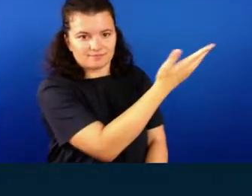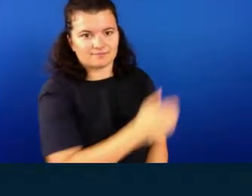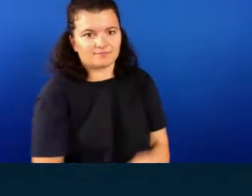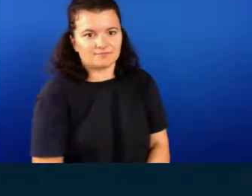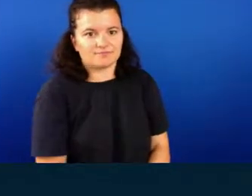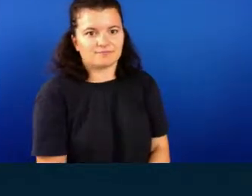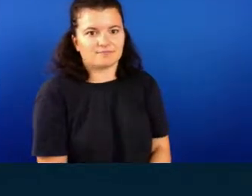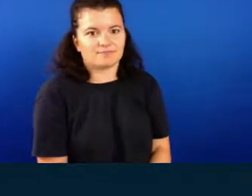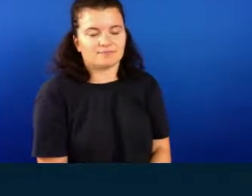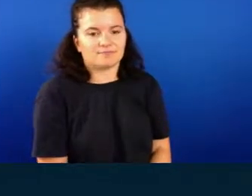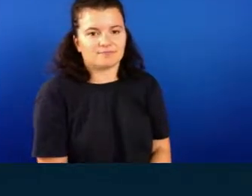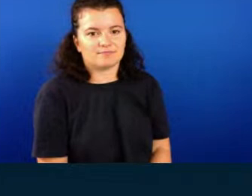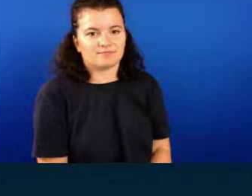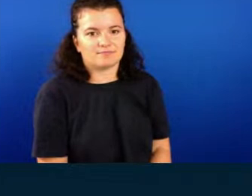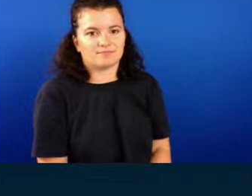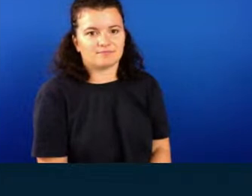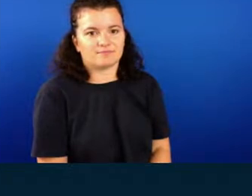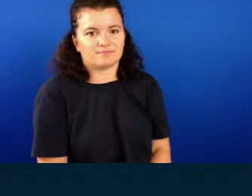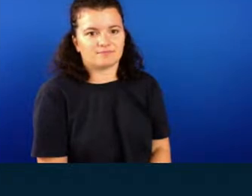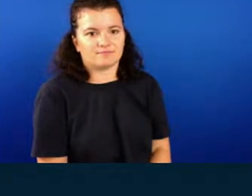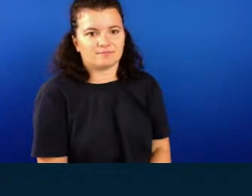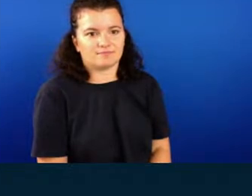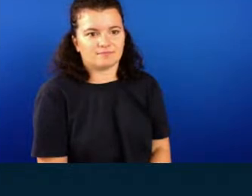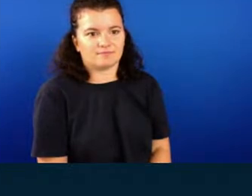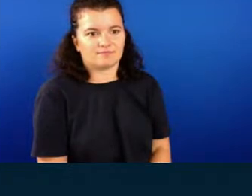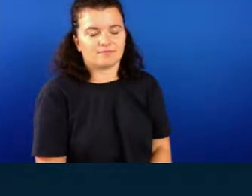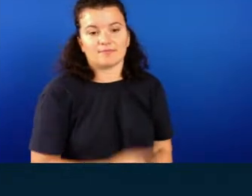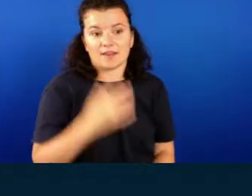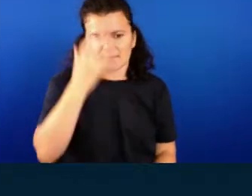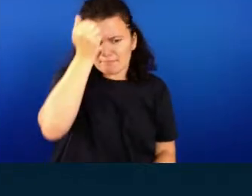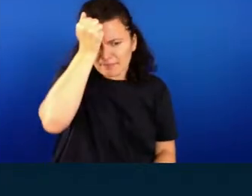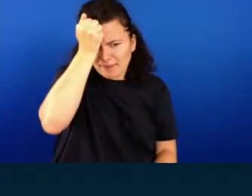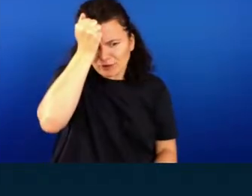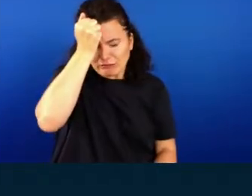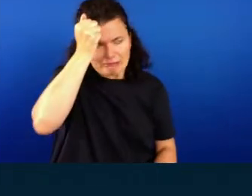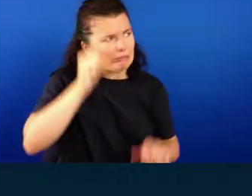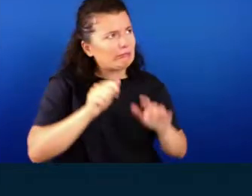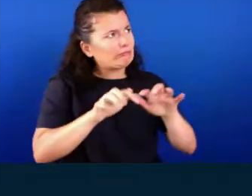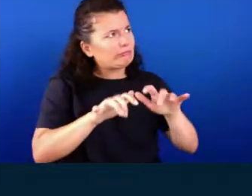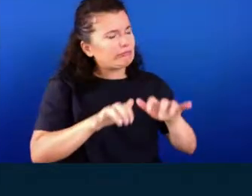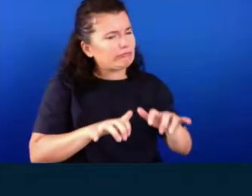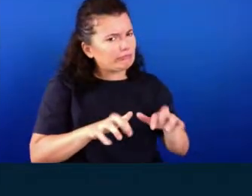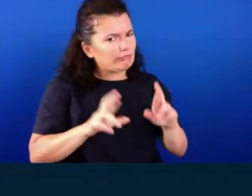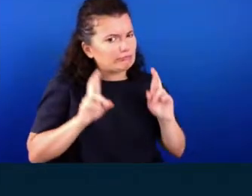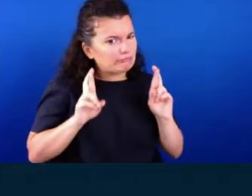interactive. I'm typing from memory, so we'll see how well that goes.